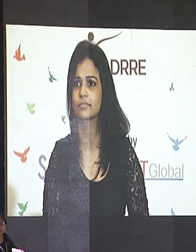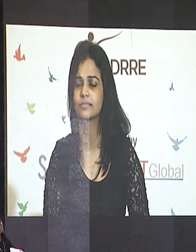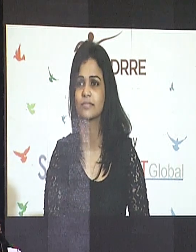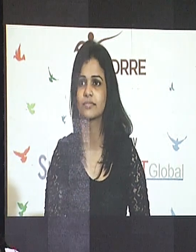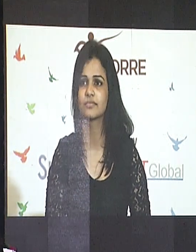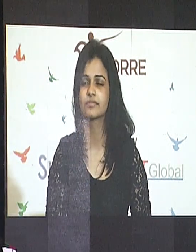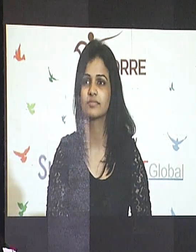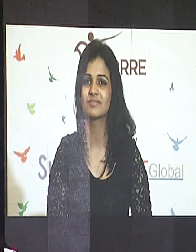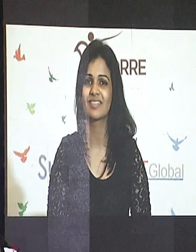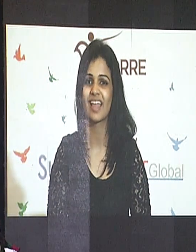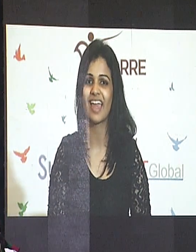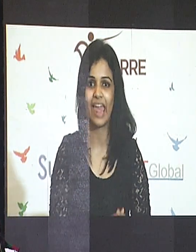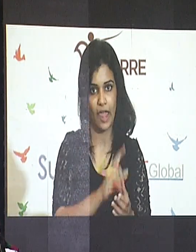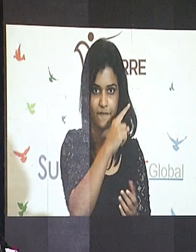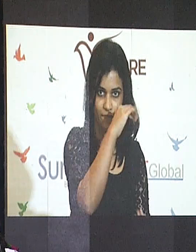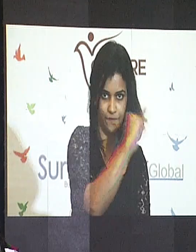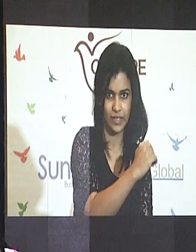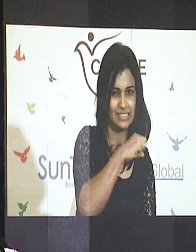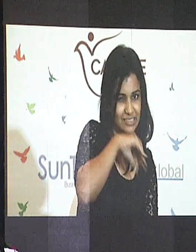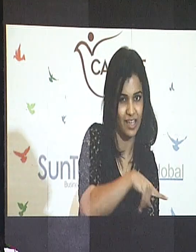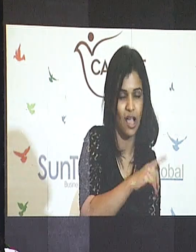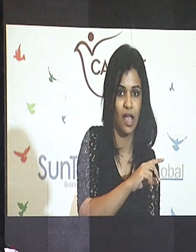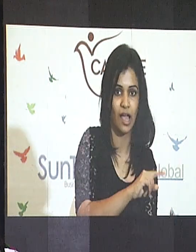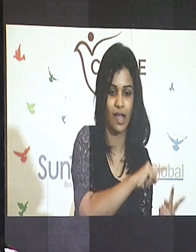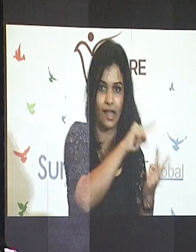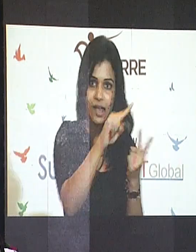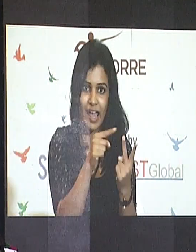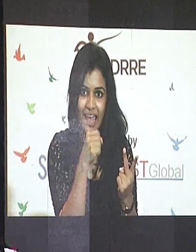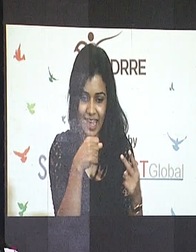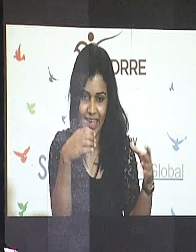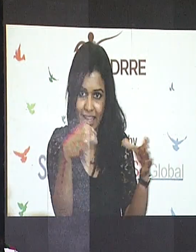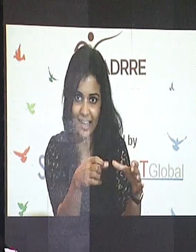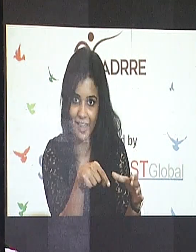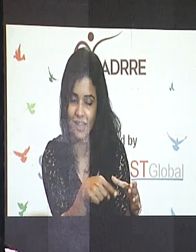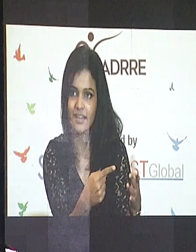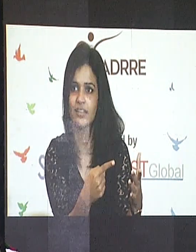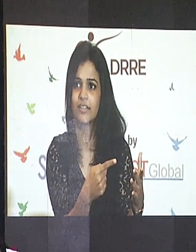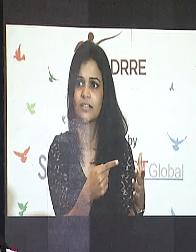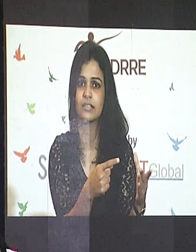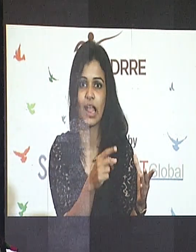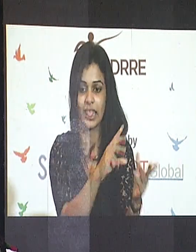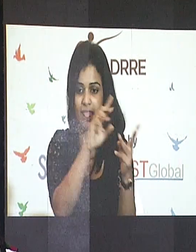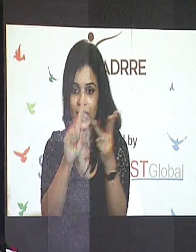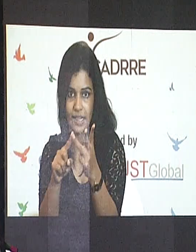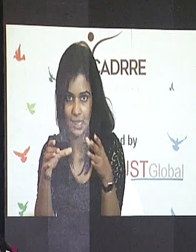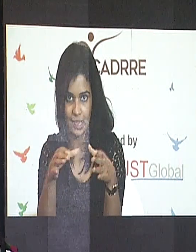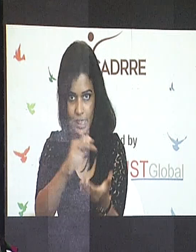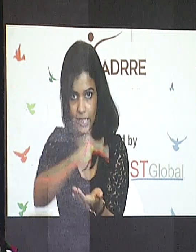They have given the therapeutic ragas. I have mentioned already. Shankarabharanam, Vihag, Desh, like